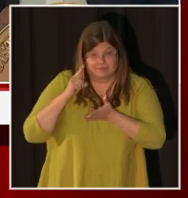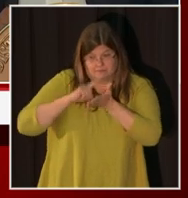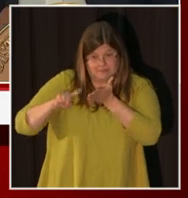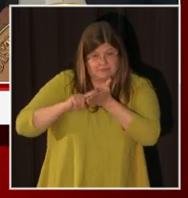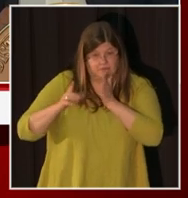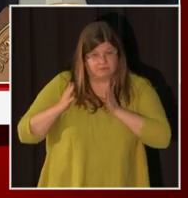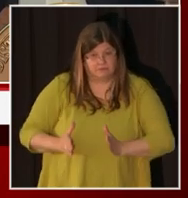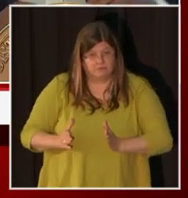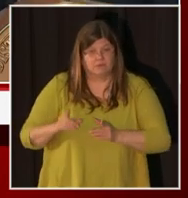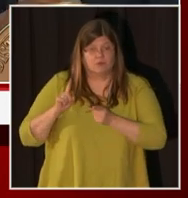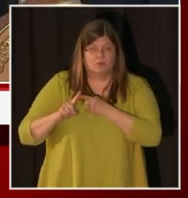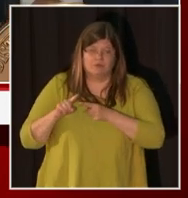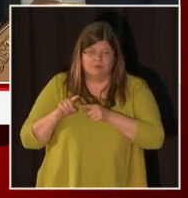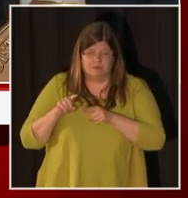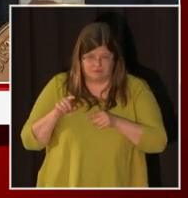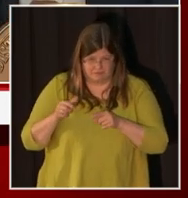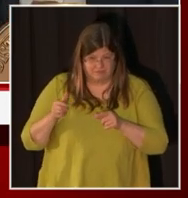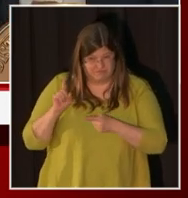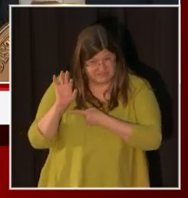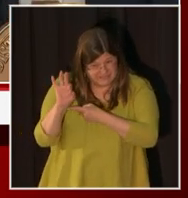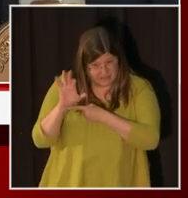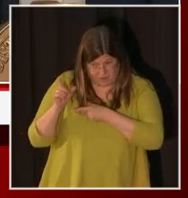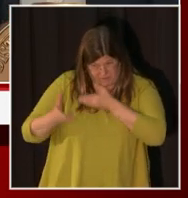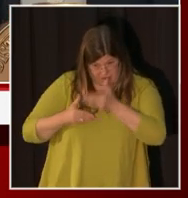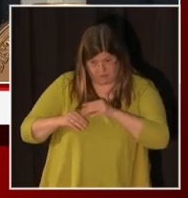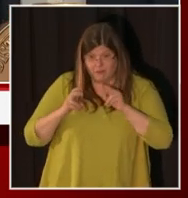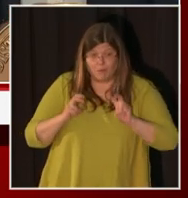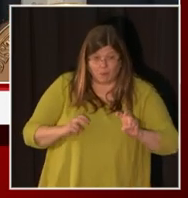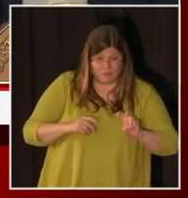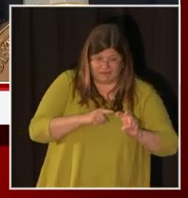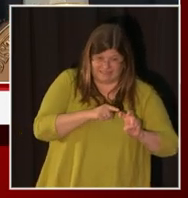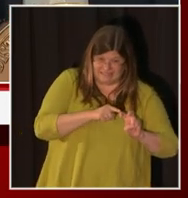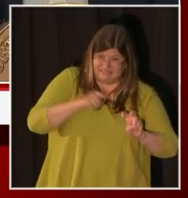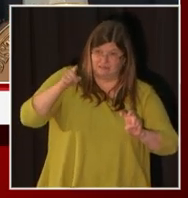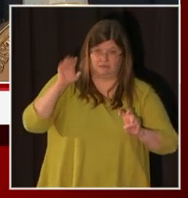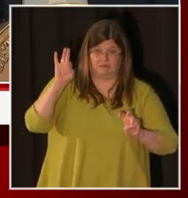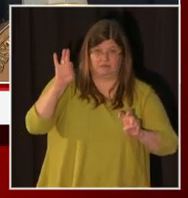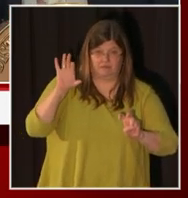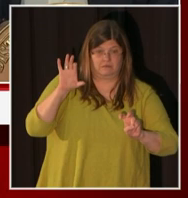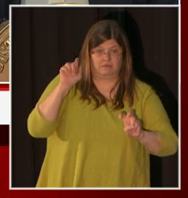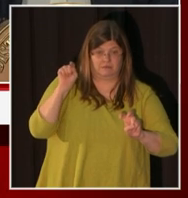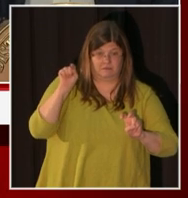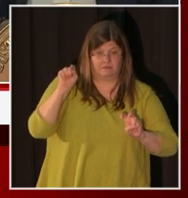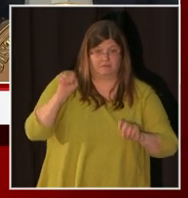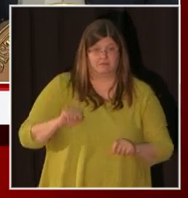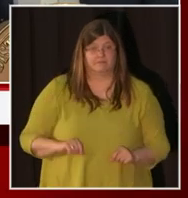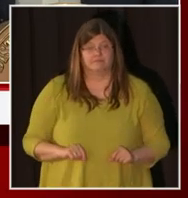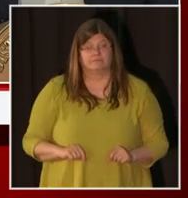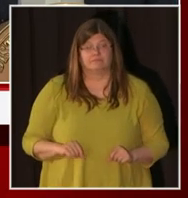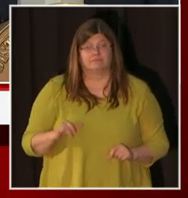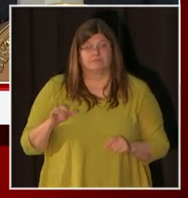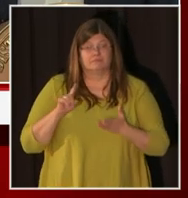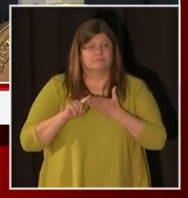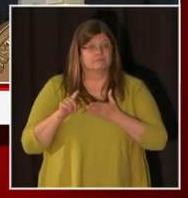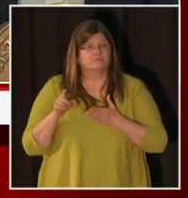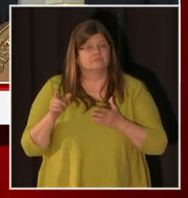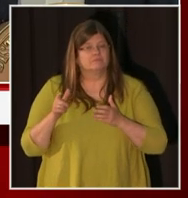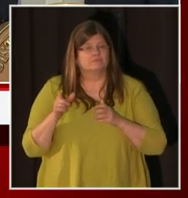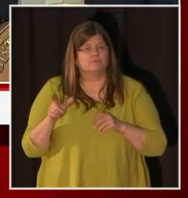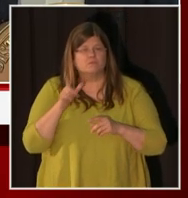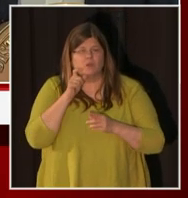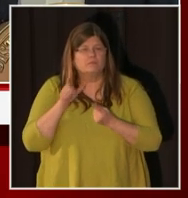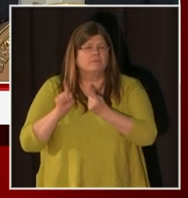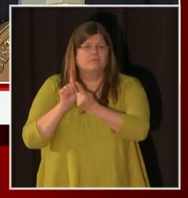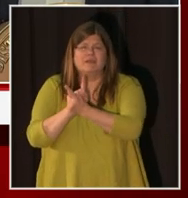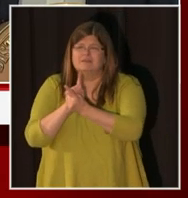plans for how to build that team are underway. Contact tracing alone, however, won't be enough, and we